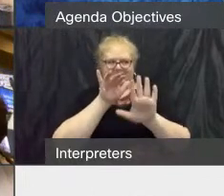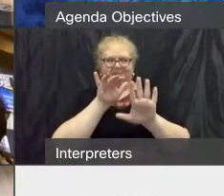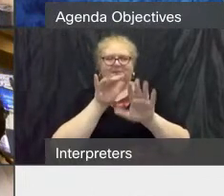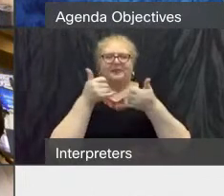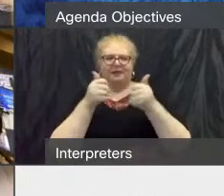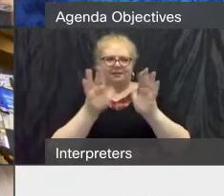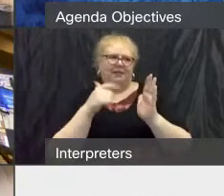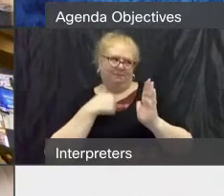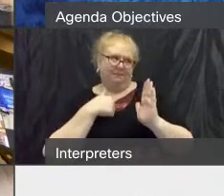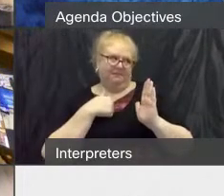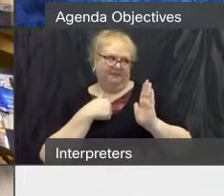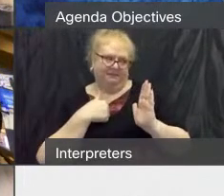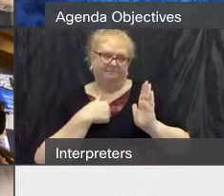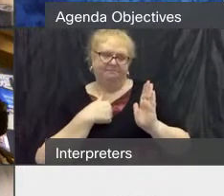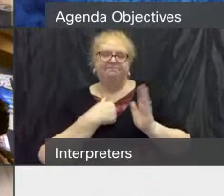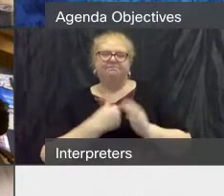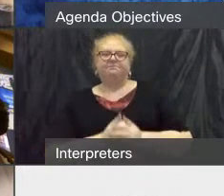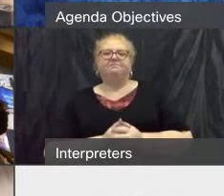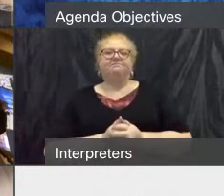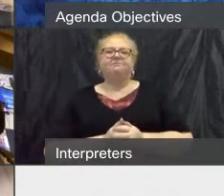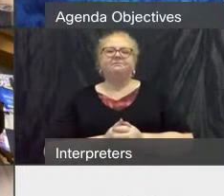So,